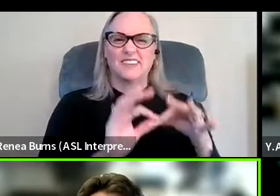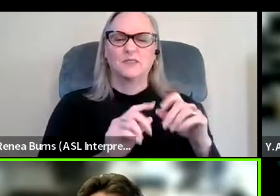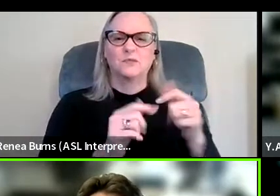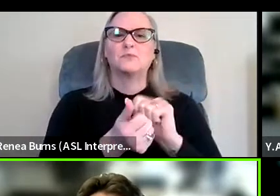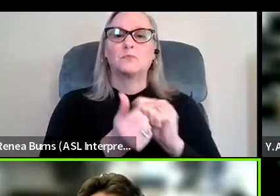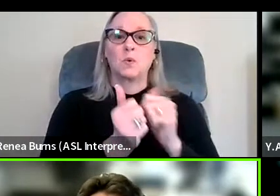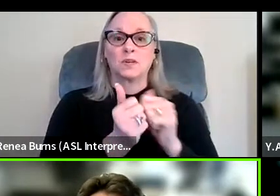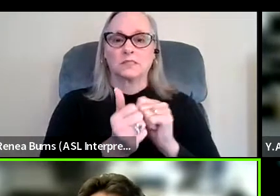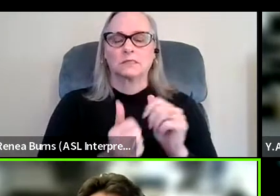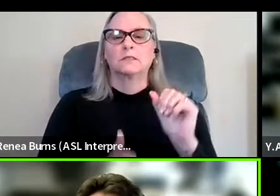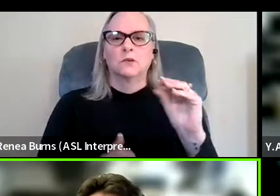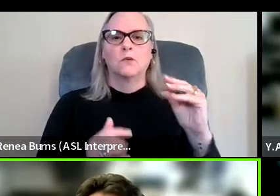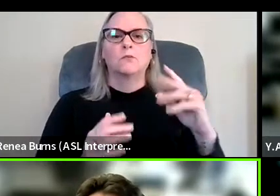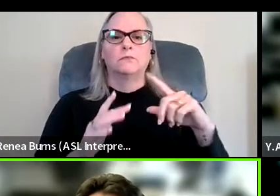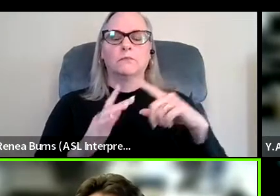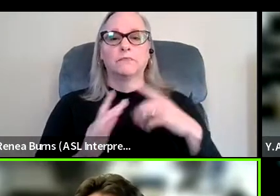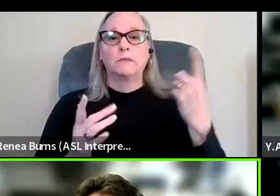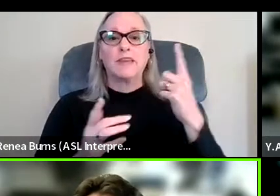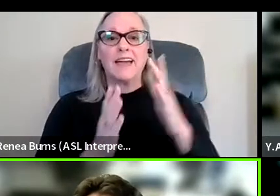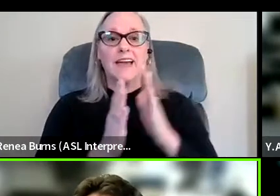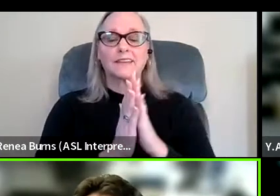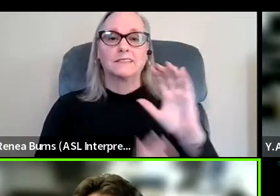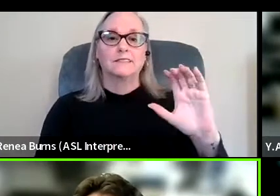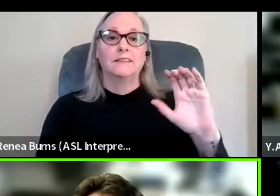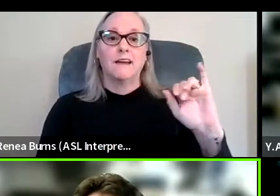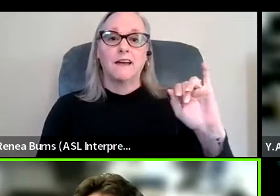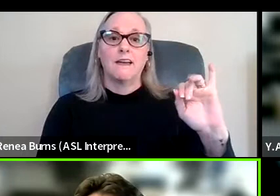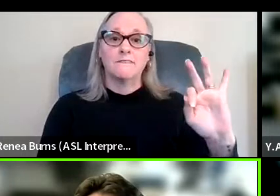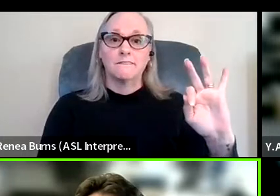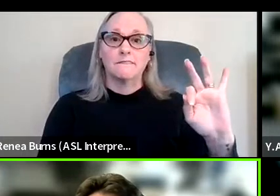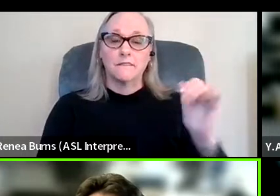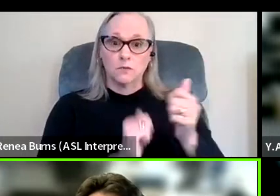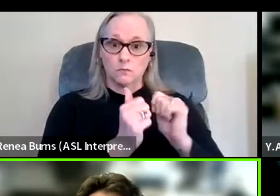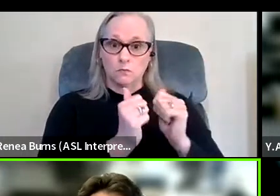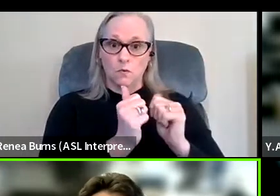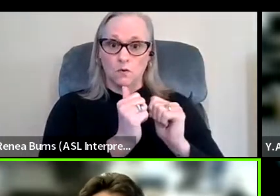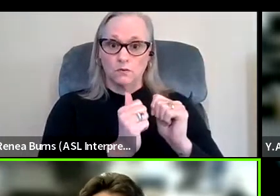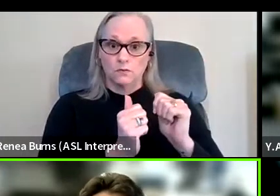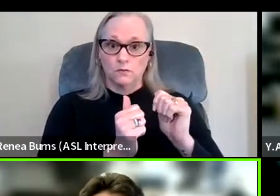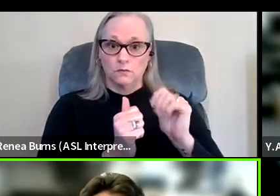So CIF sports that are